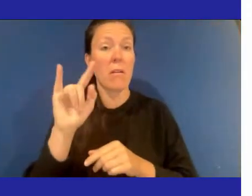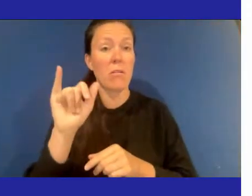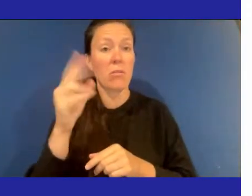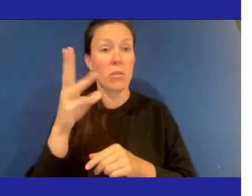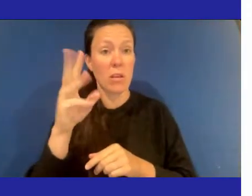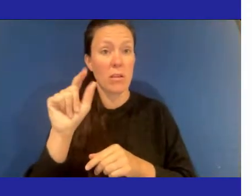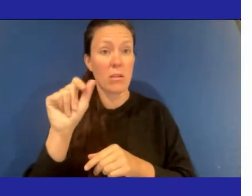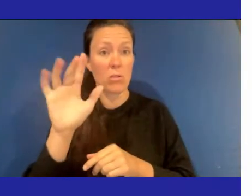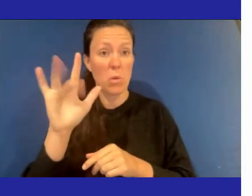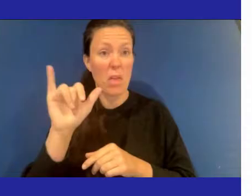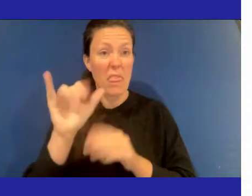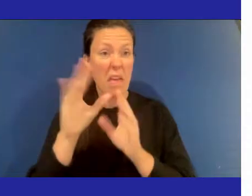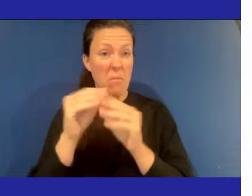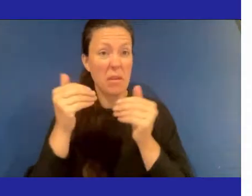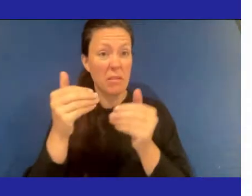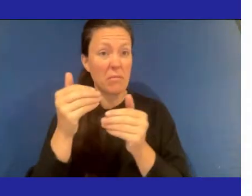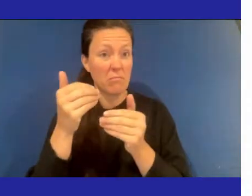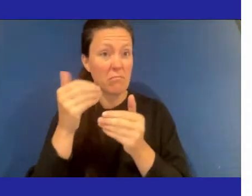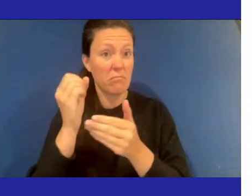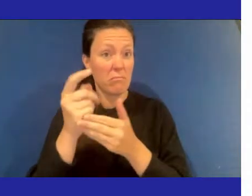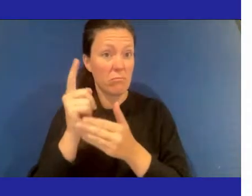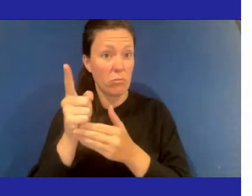2025. So moved.